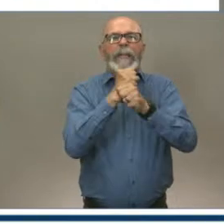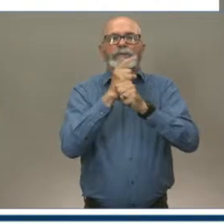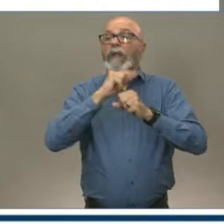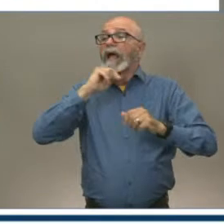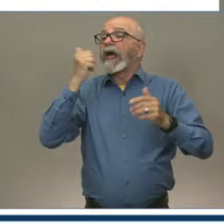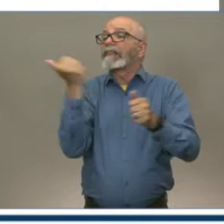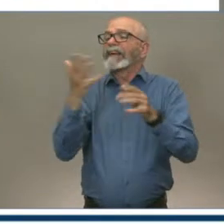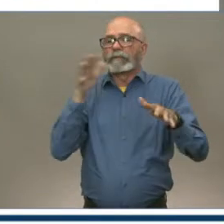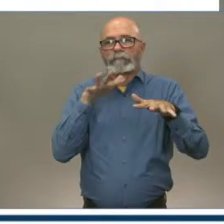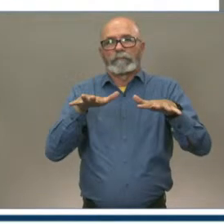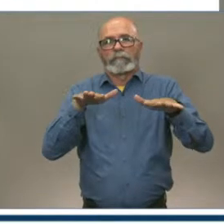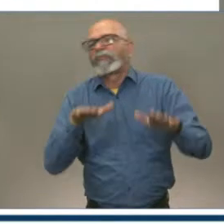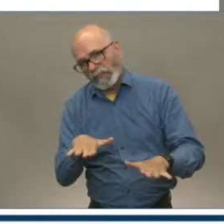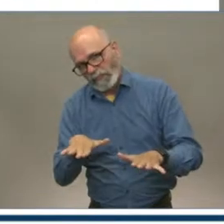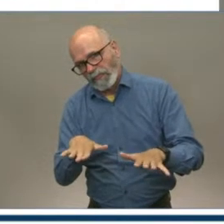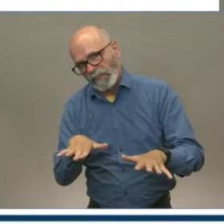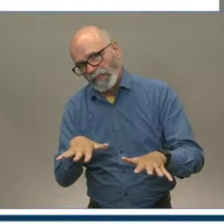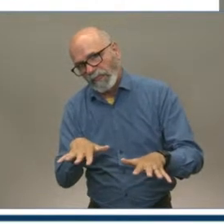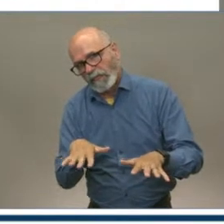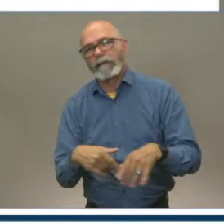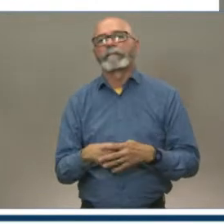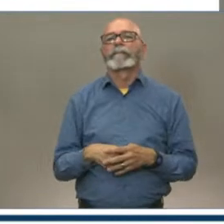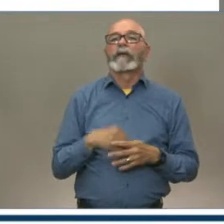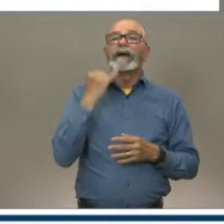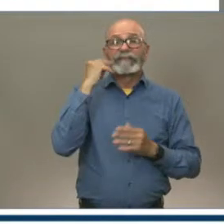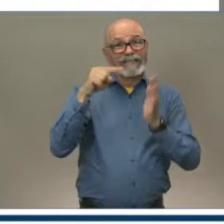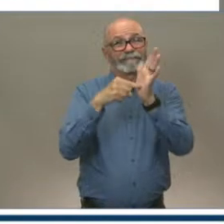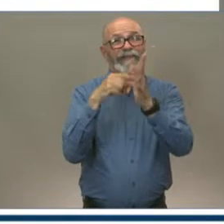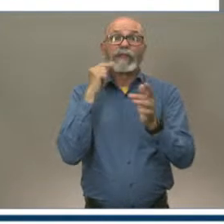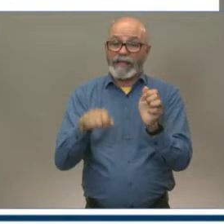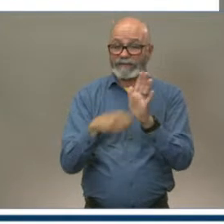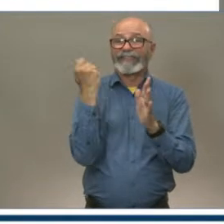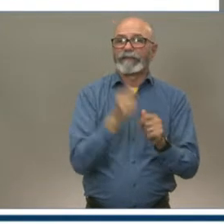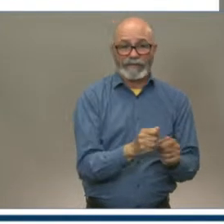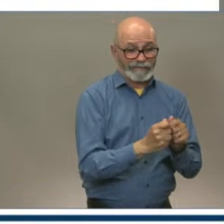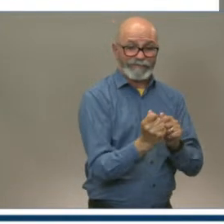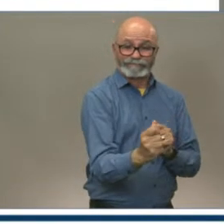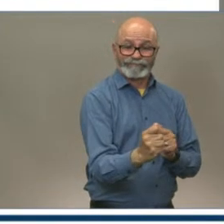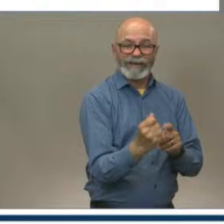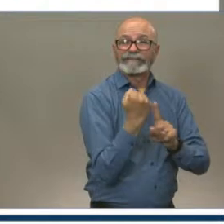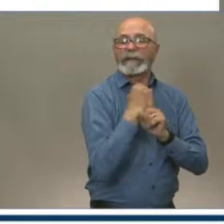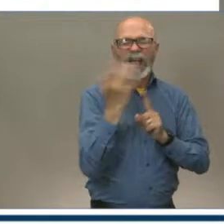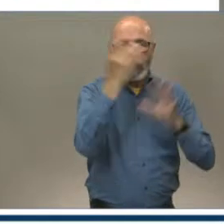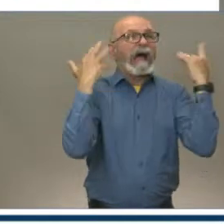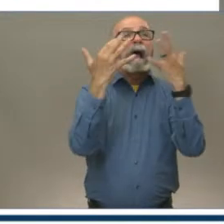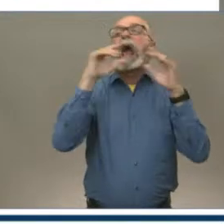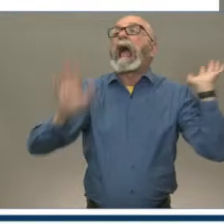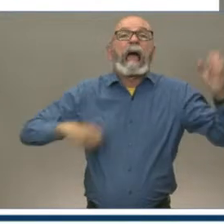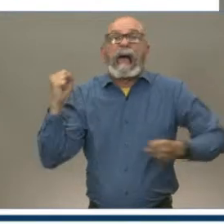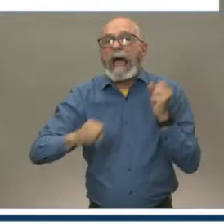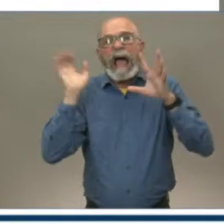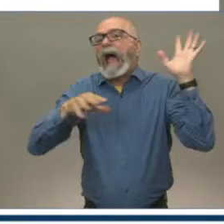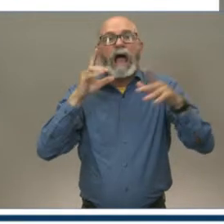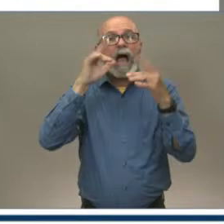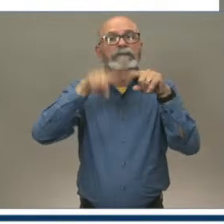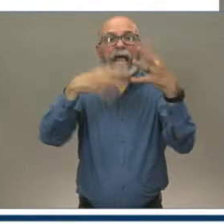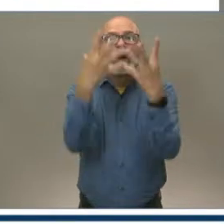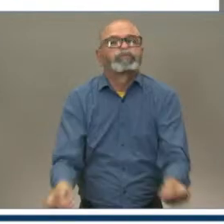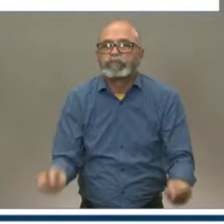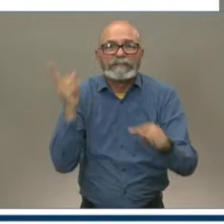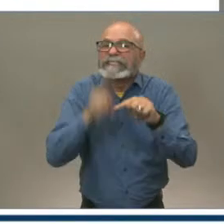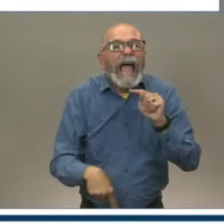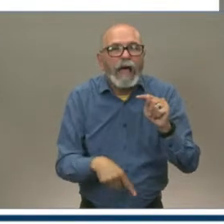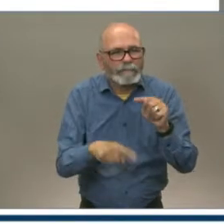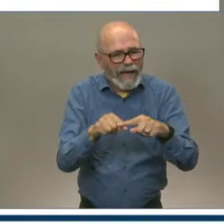one spark to start a forest fire that could quickly get out of control. We need to assume that all cases are variant cases. They spread